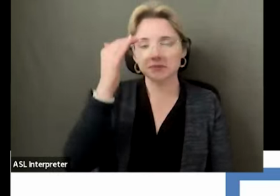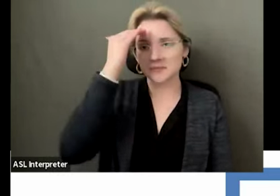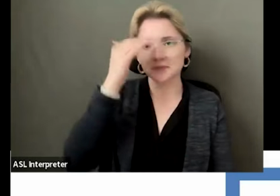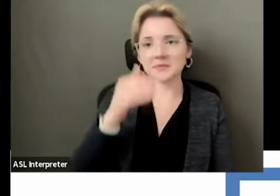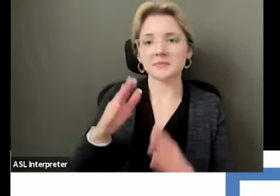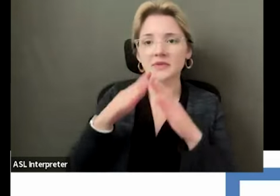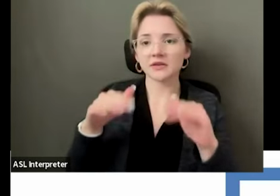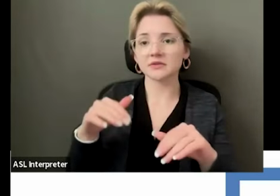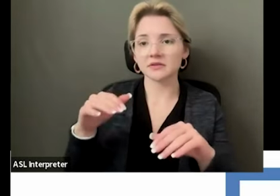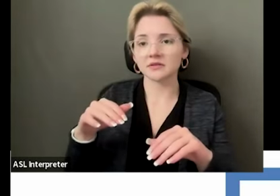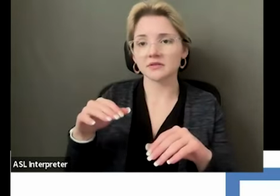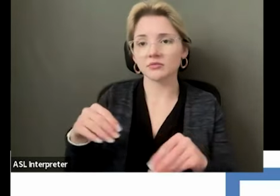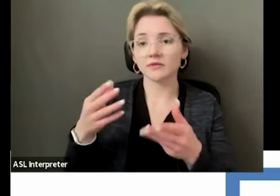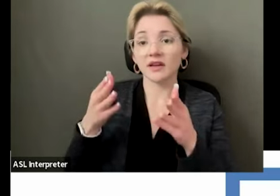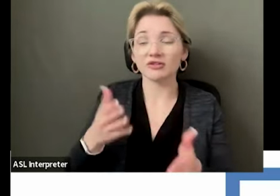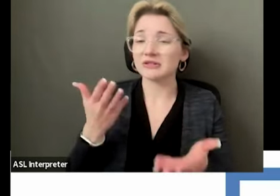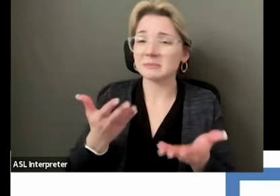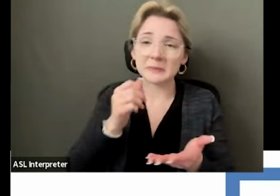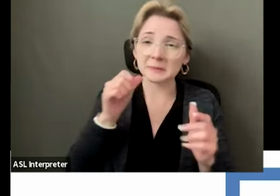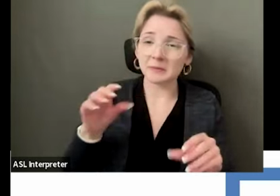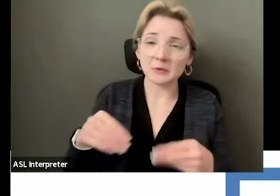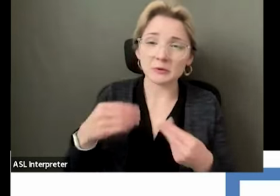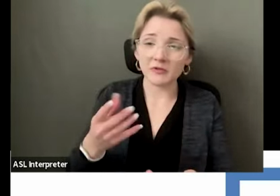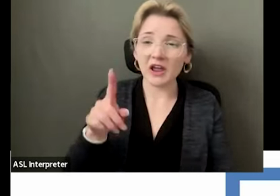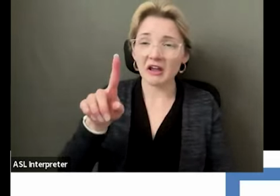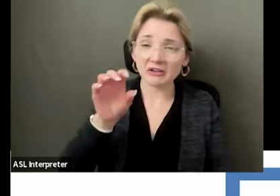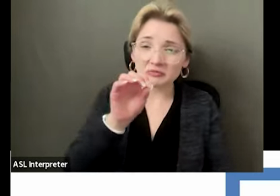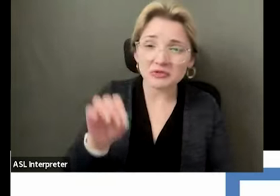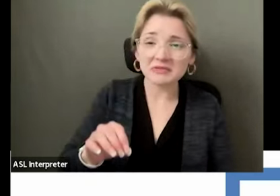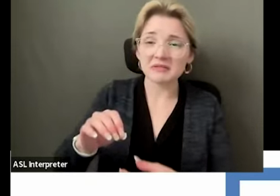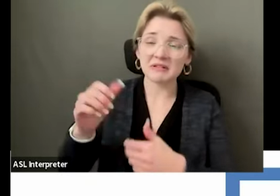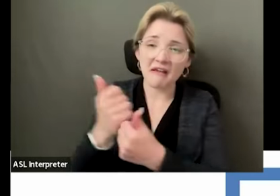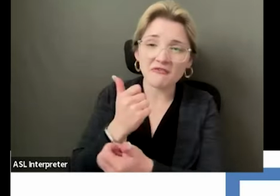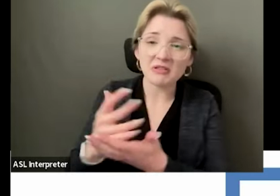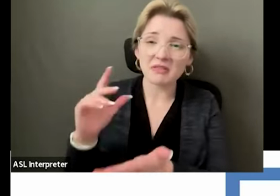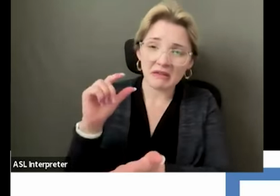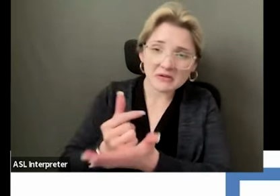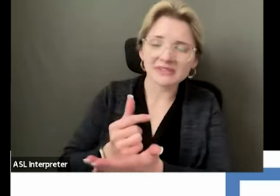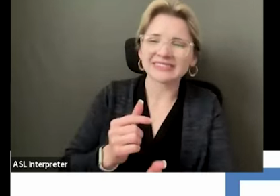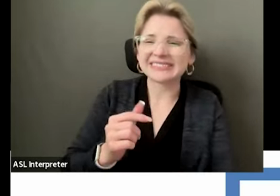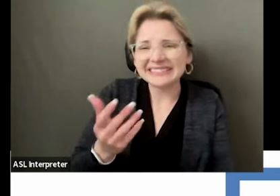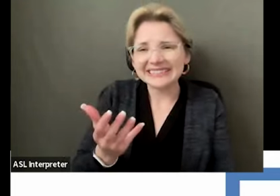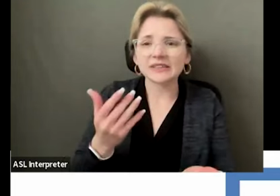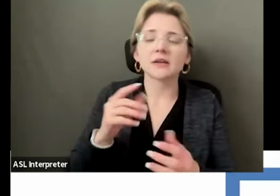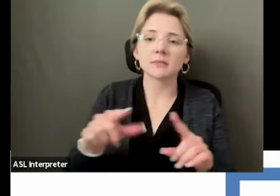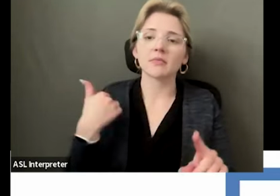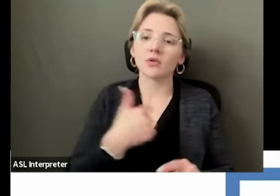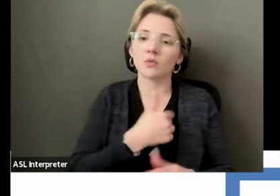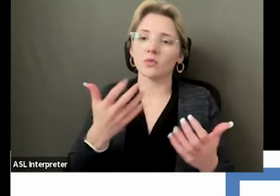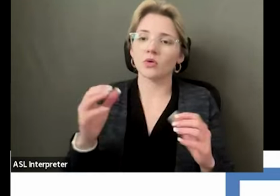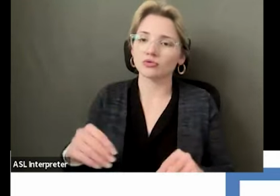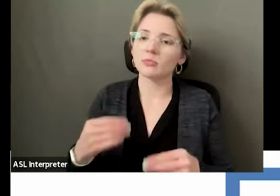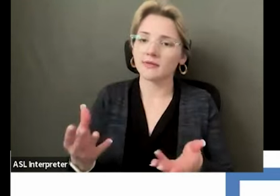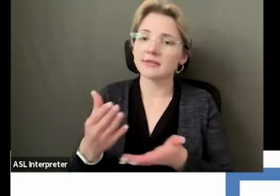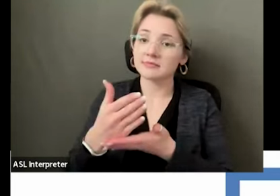able to provide everything that survivors need as they're experiencing different, forms of VAWA violence and abuse, but there